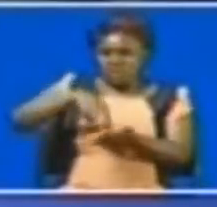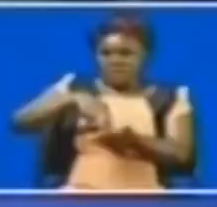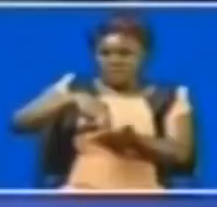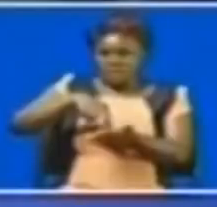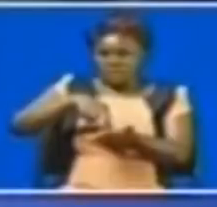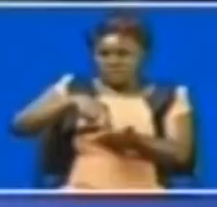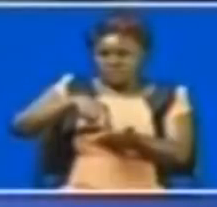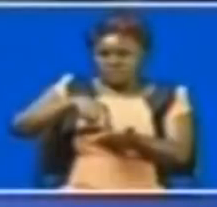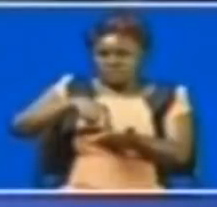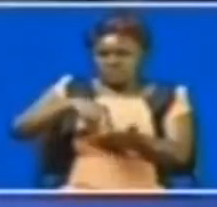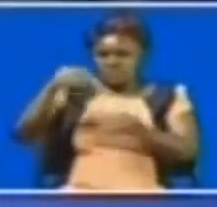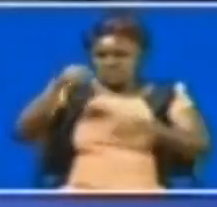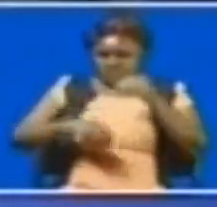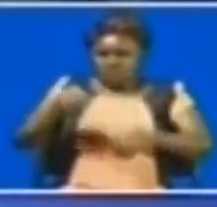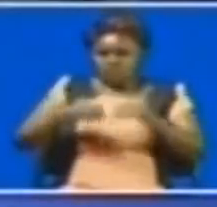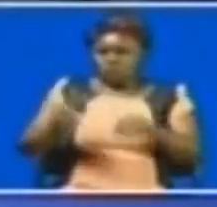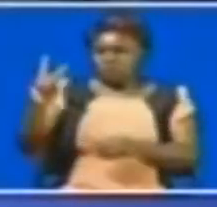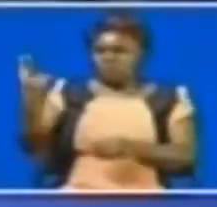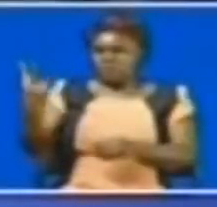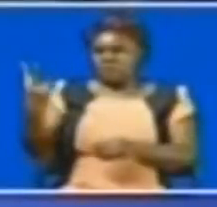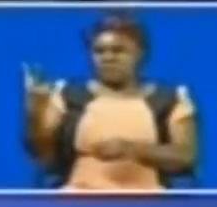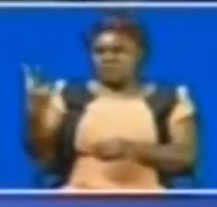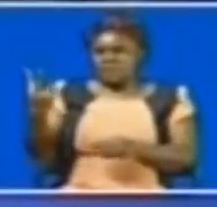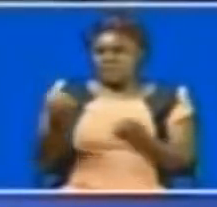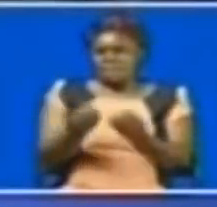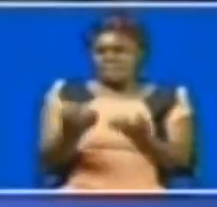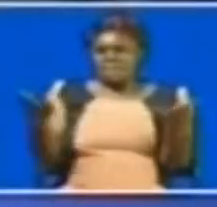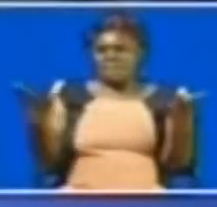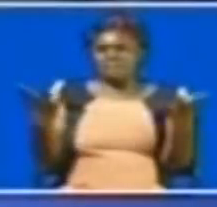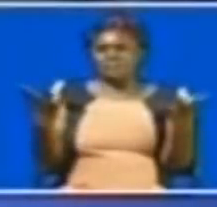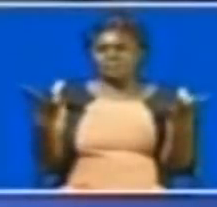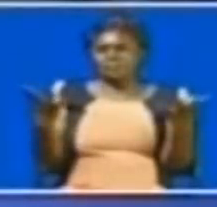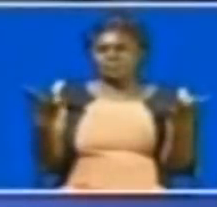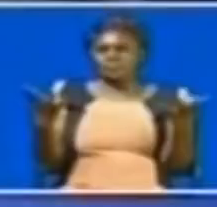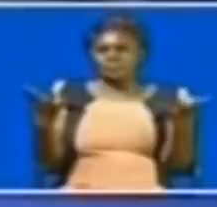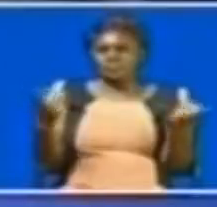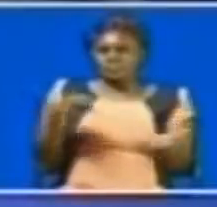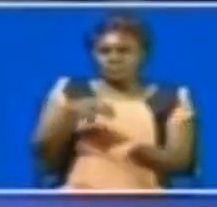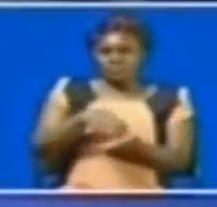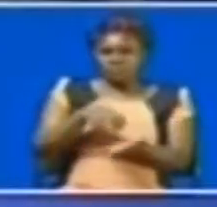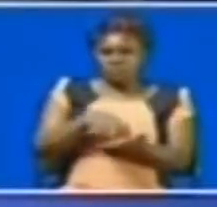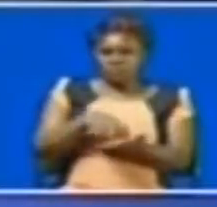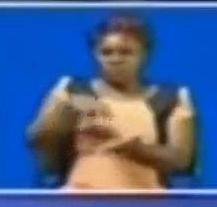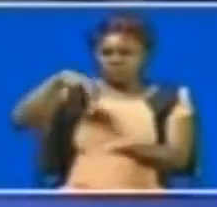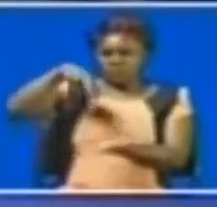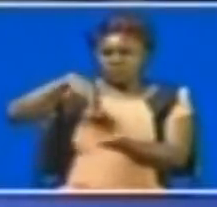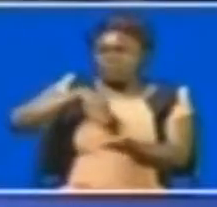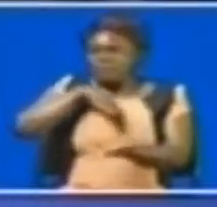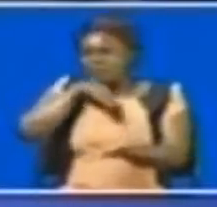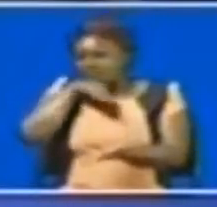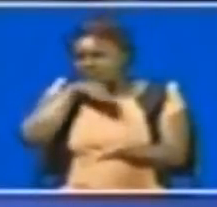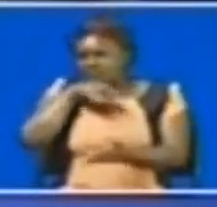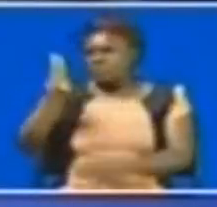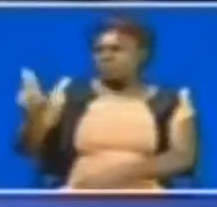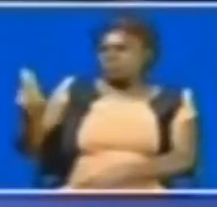repeat presidential election. Because we saw a lot of, you know, this position is put out, this will be the candidates, Raila Odinga,